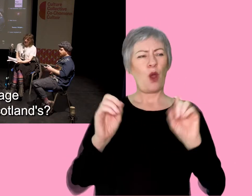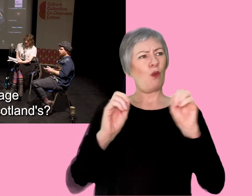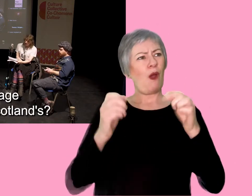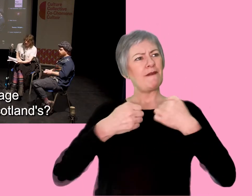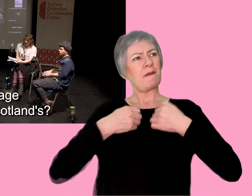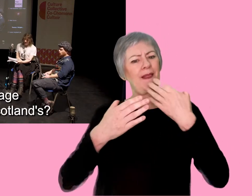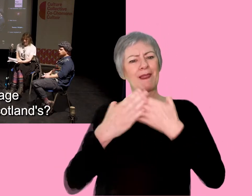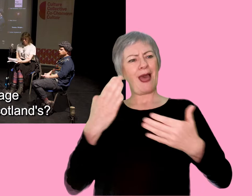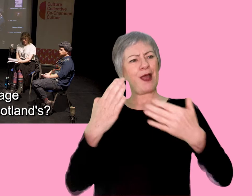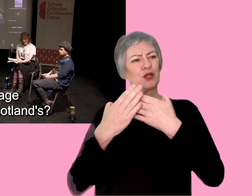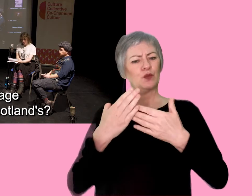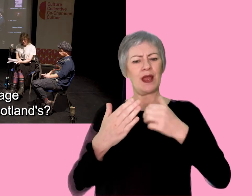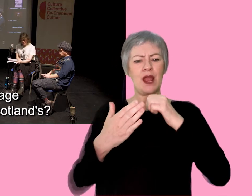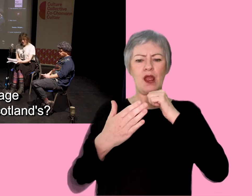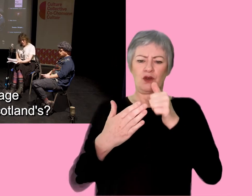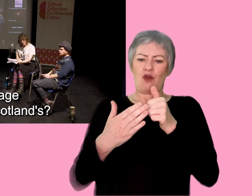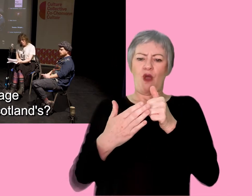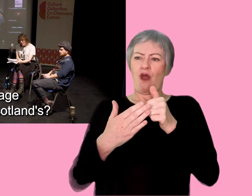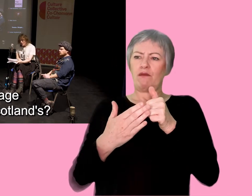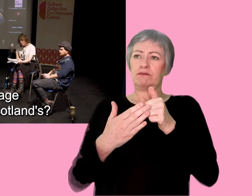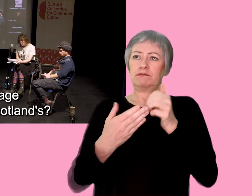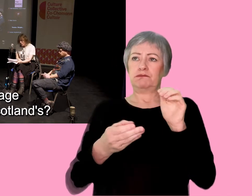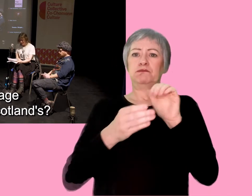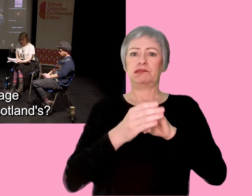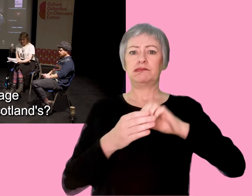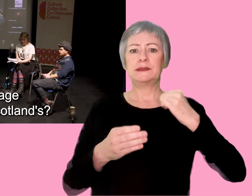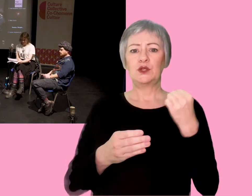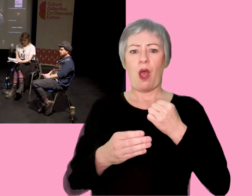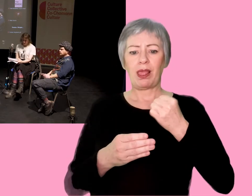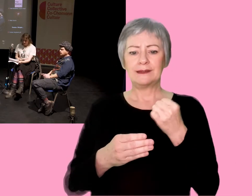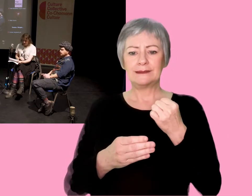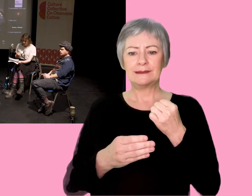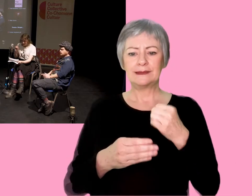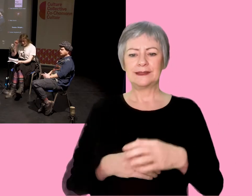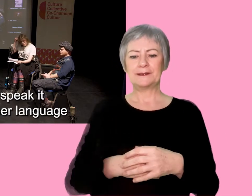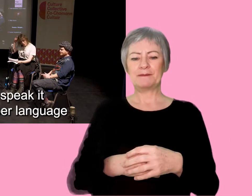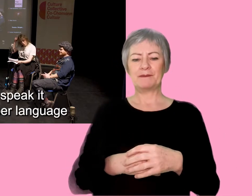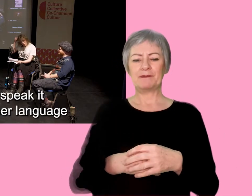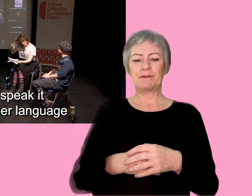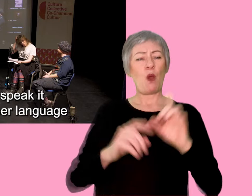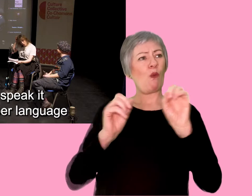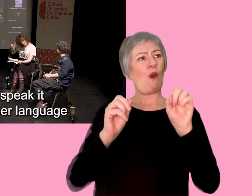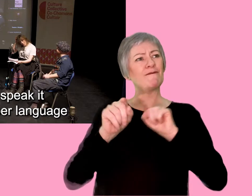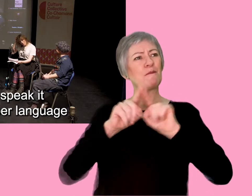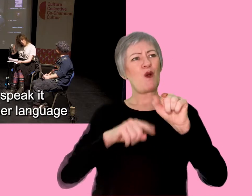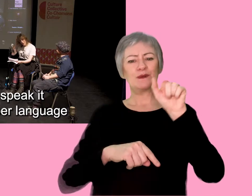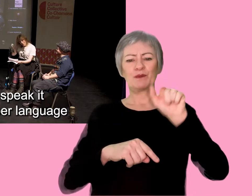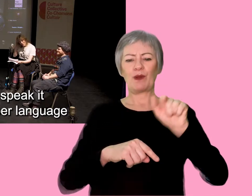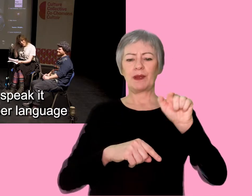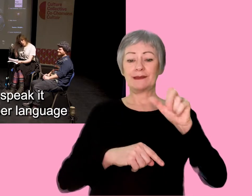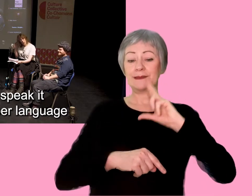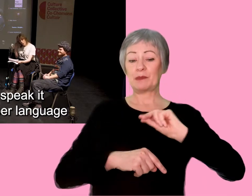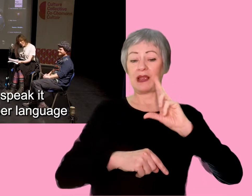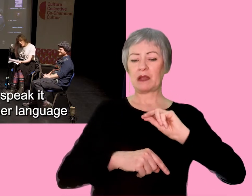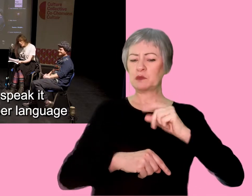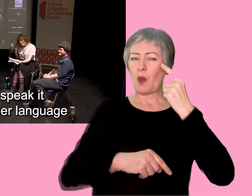me language is no awful keen on being Scotland's? What if most folk that speak it